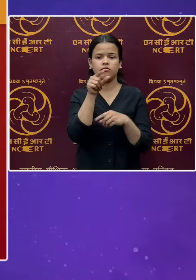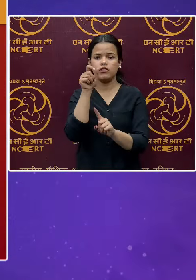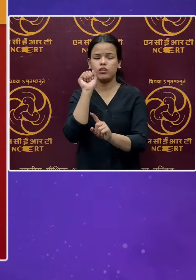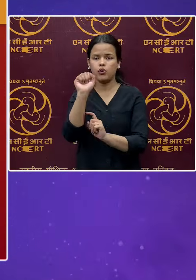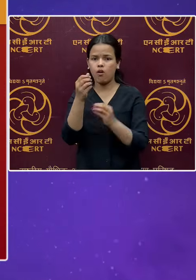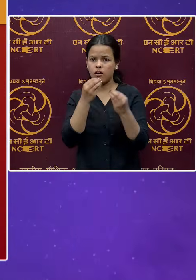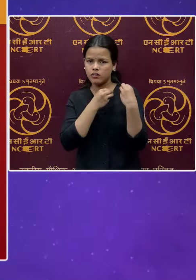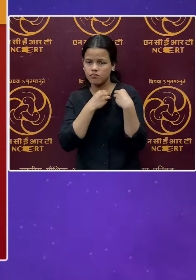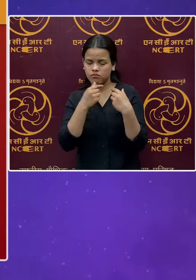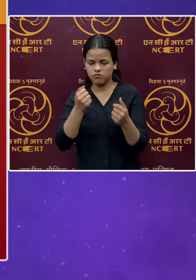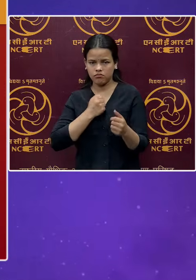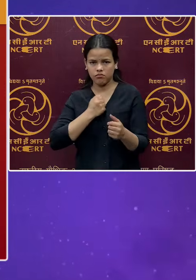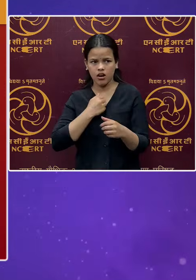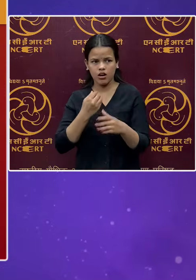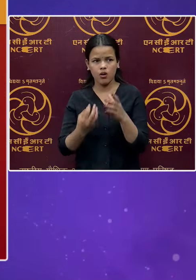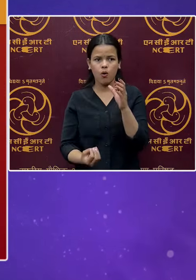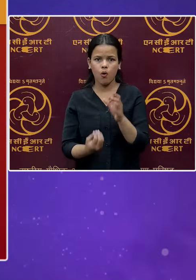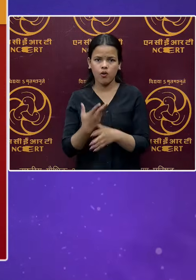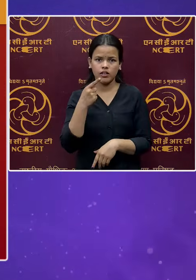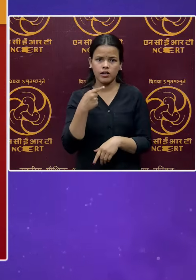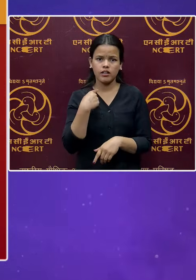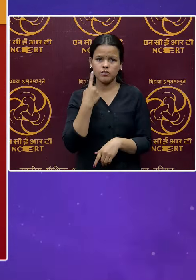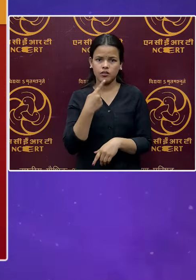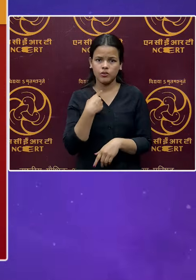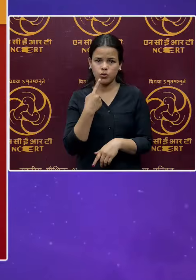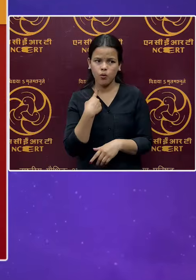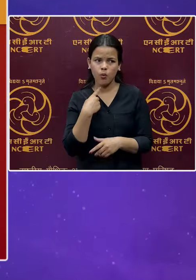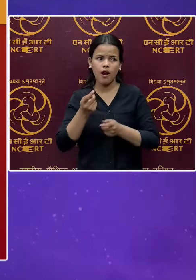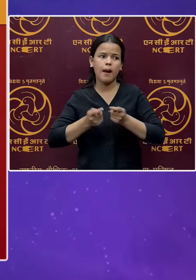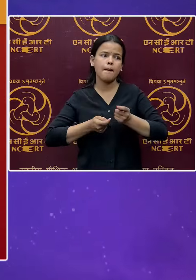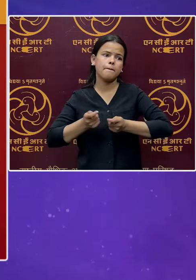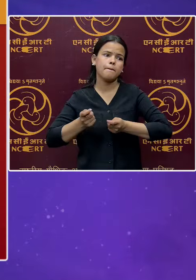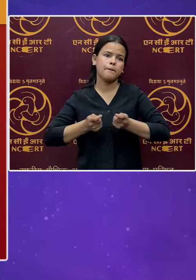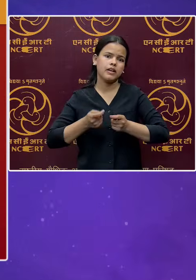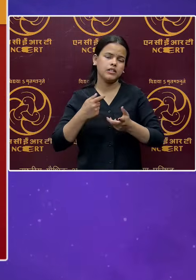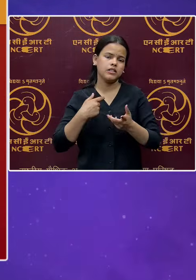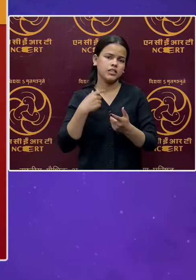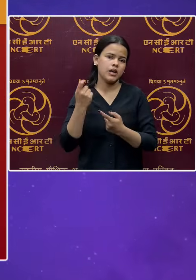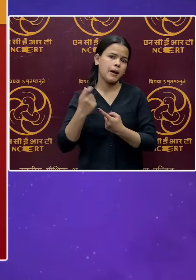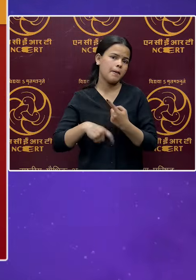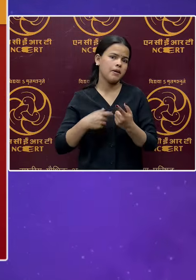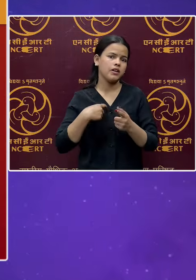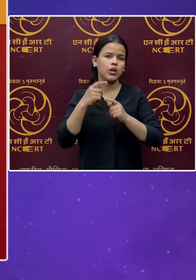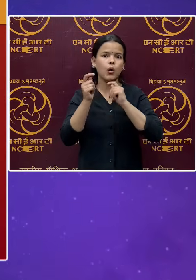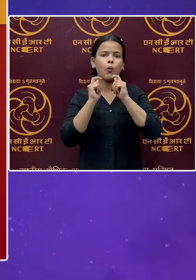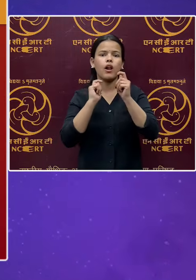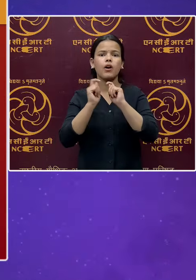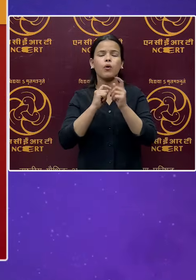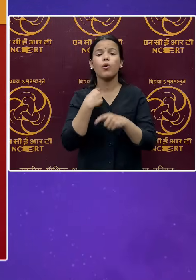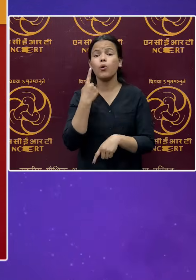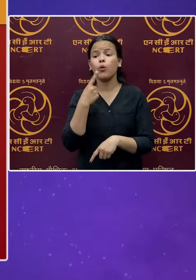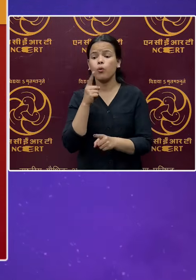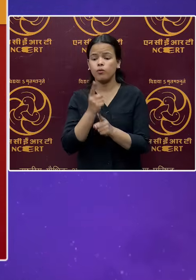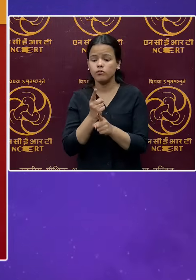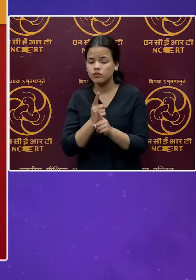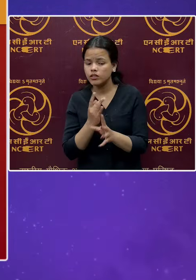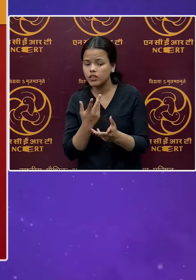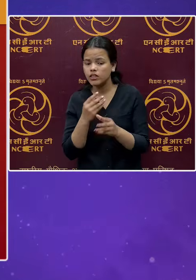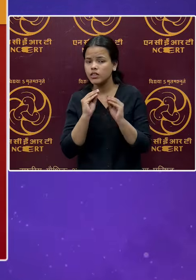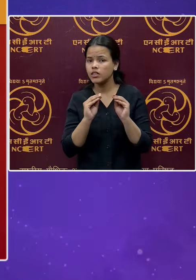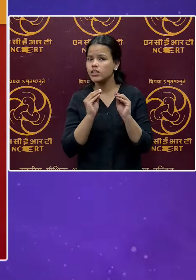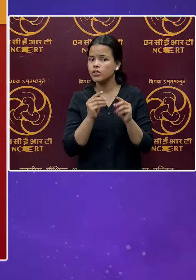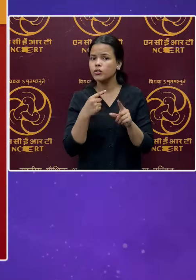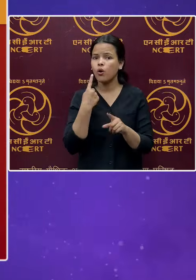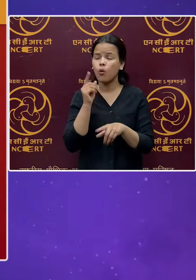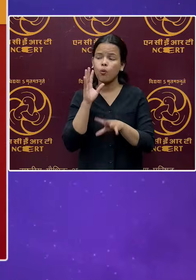my organization, so who will who will be manager of that particular course, who will be teacher, who will be the learners, who